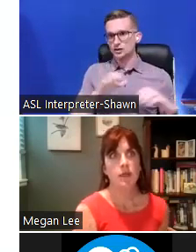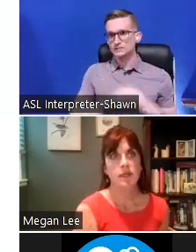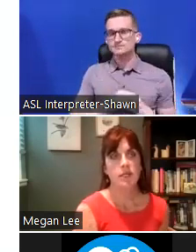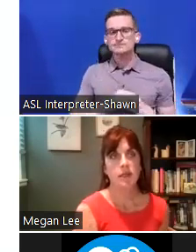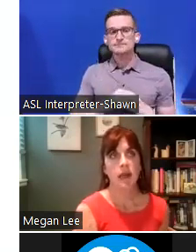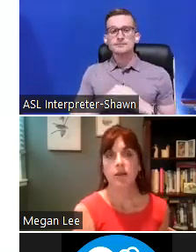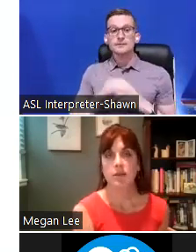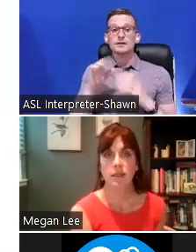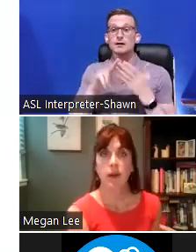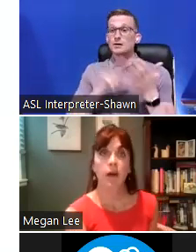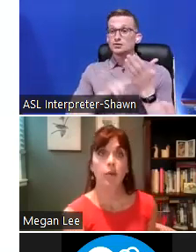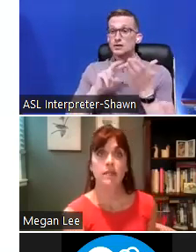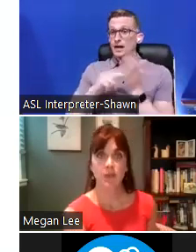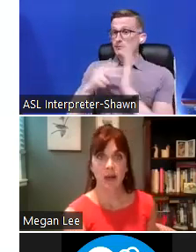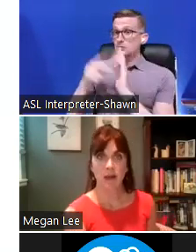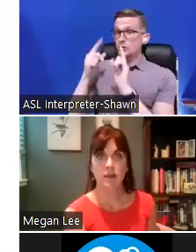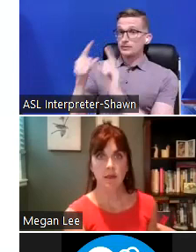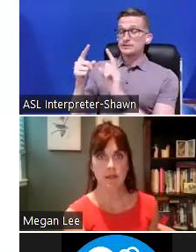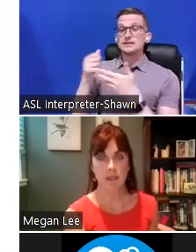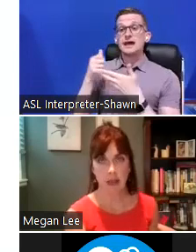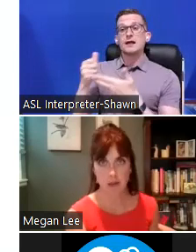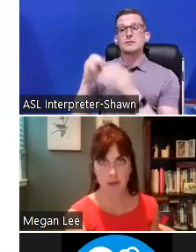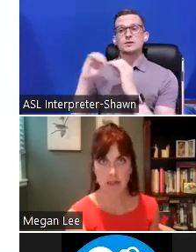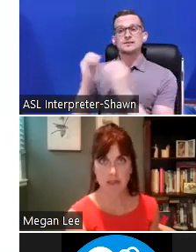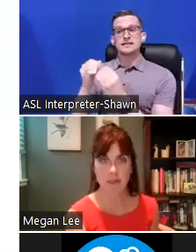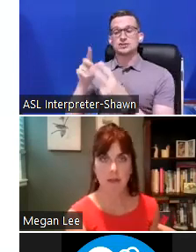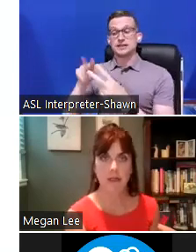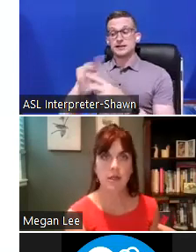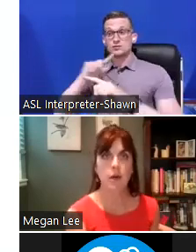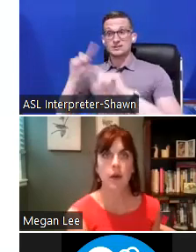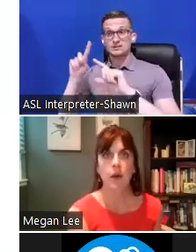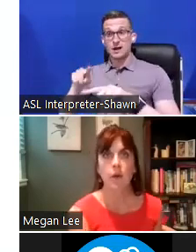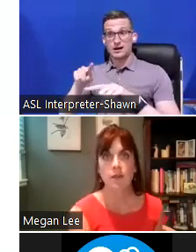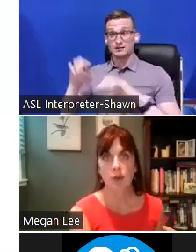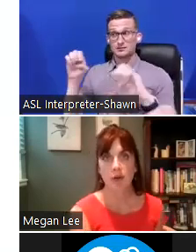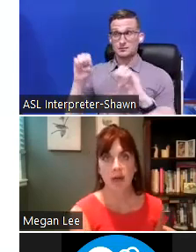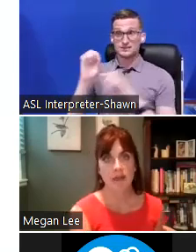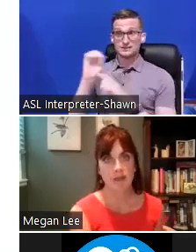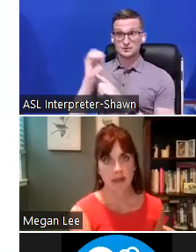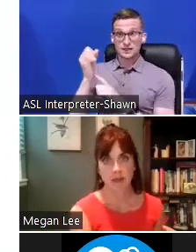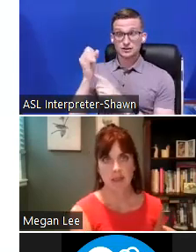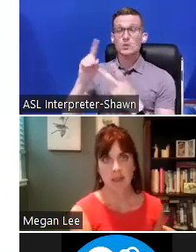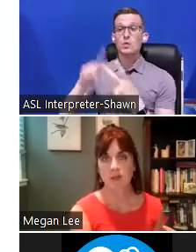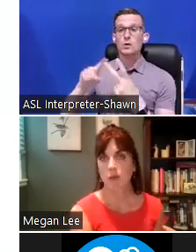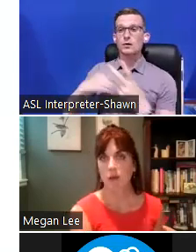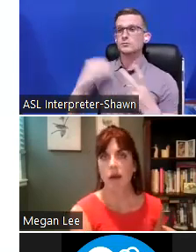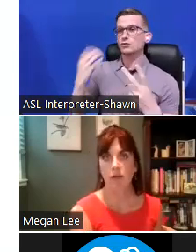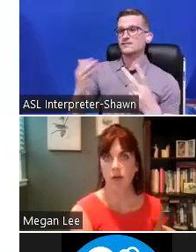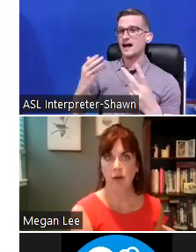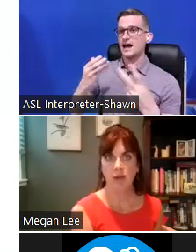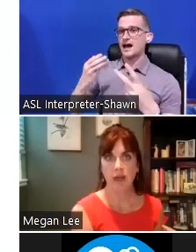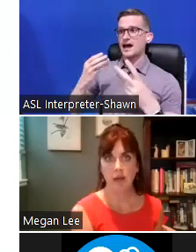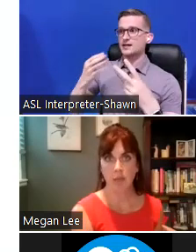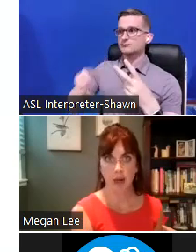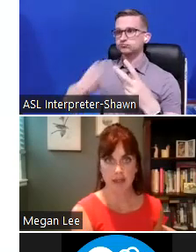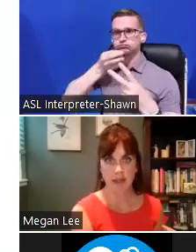the organization either to help respond to the actual crisis situation or to provide some expertise for that